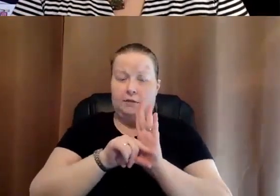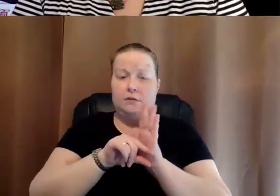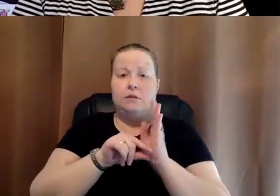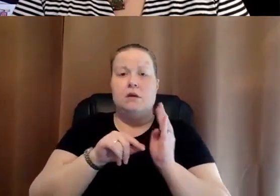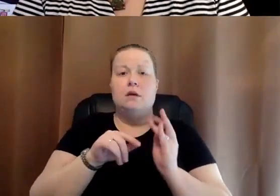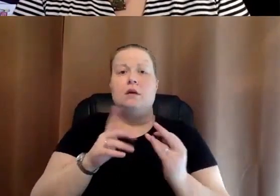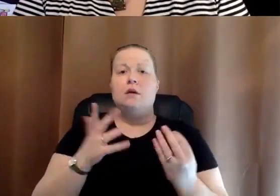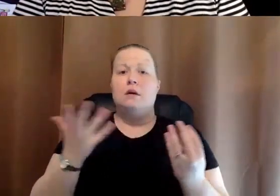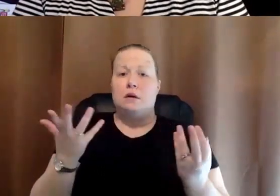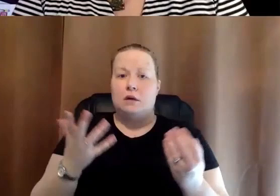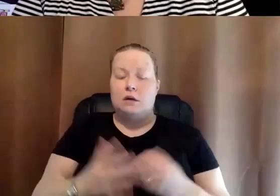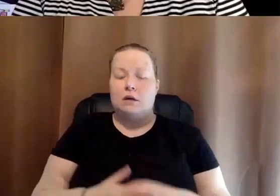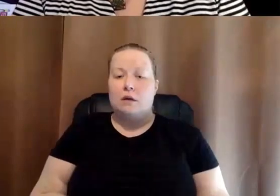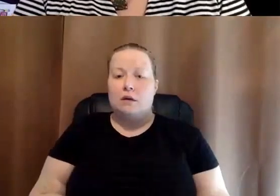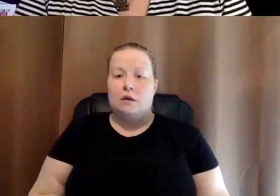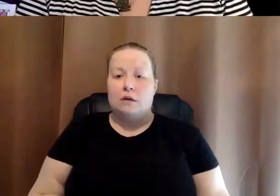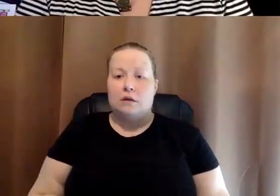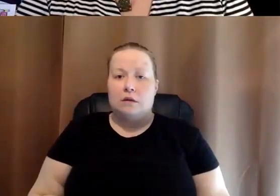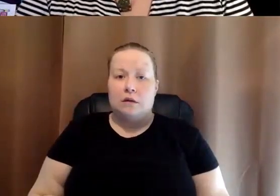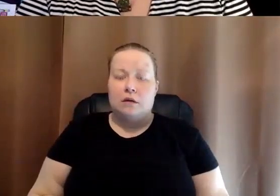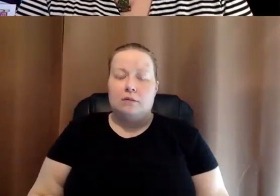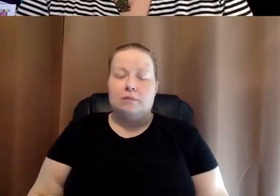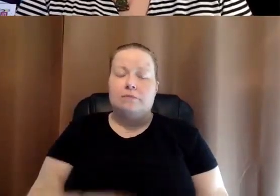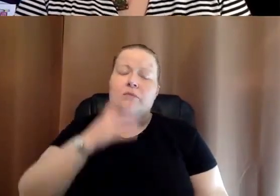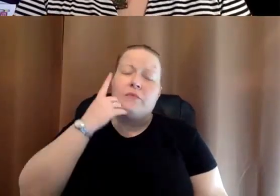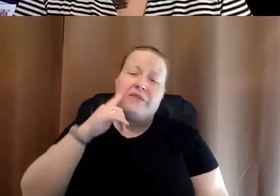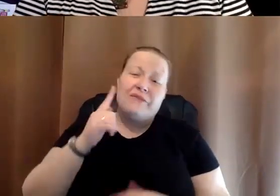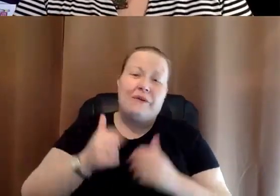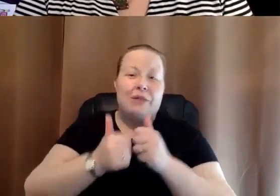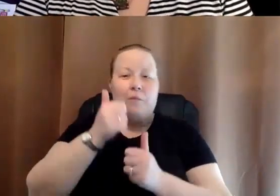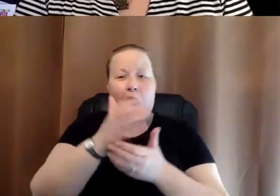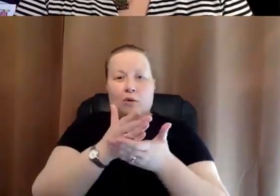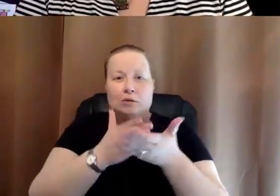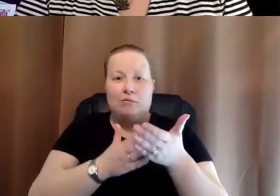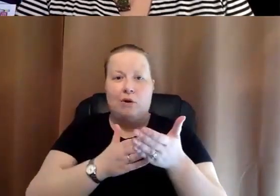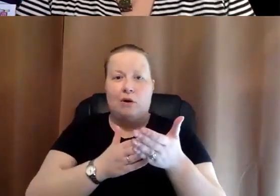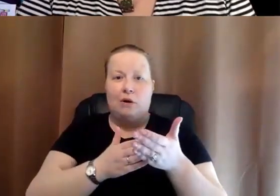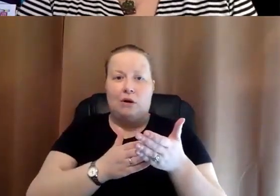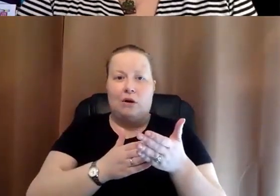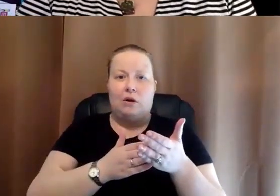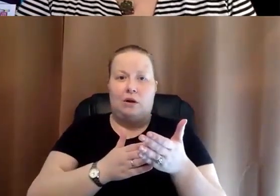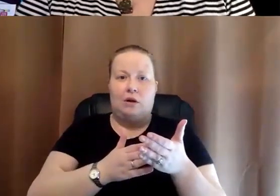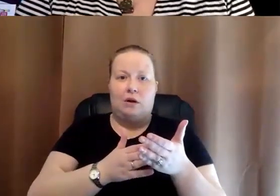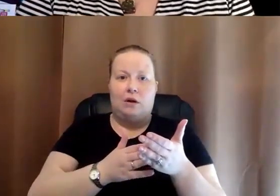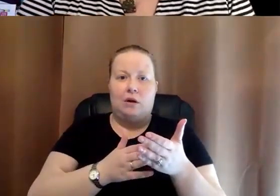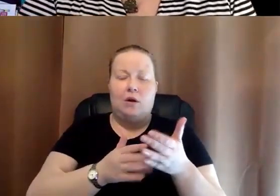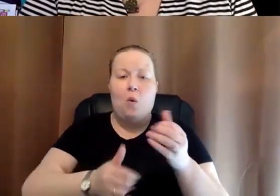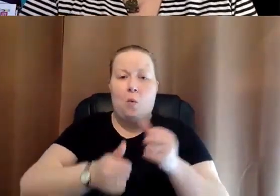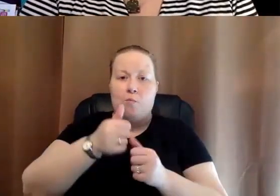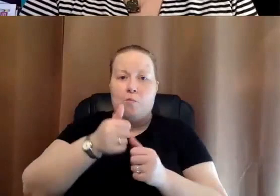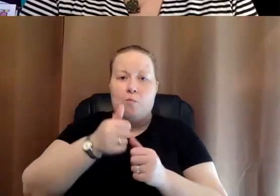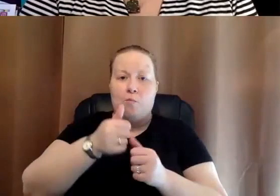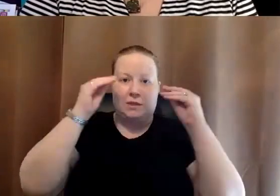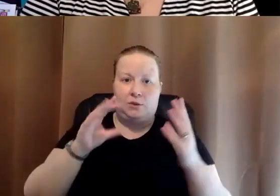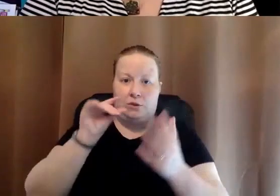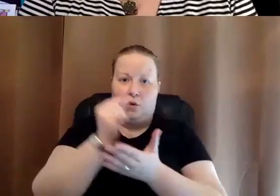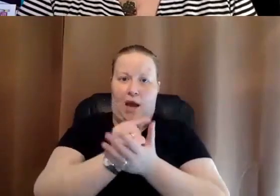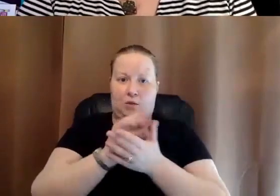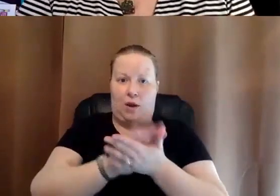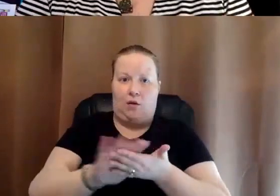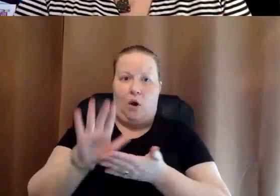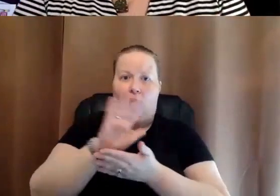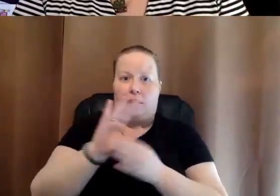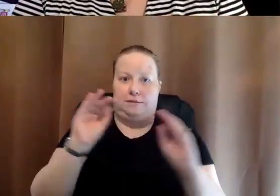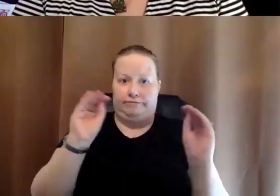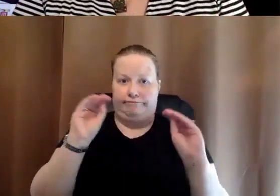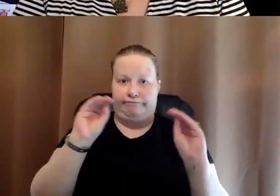you've got, for the most part, we have most teachers graduating college without any